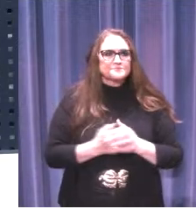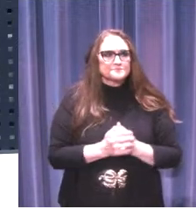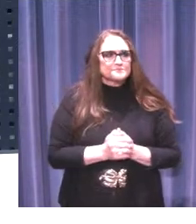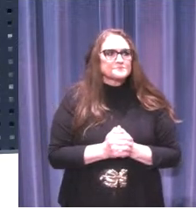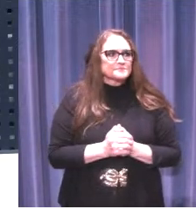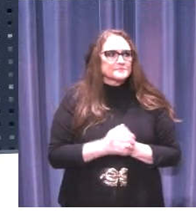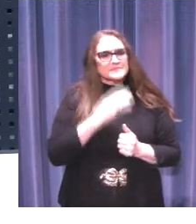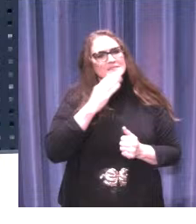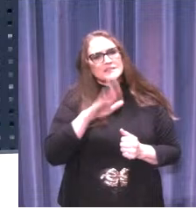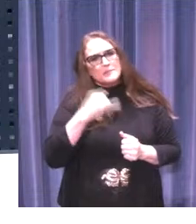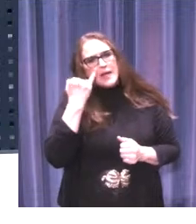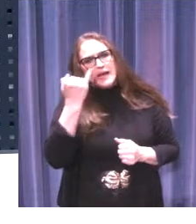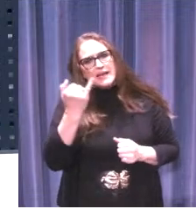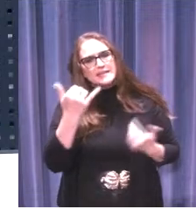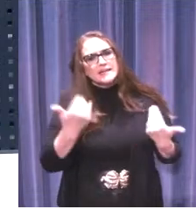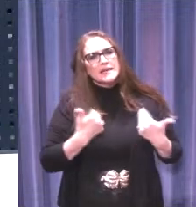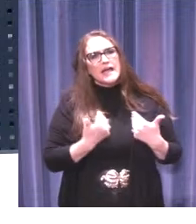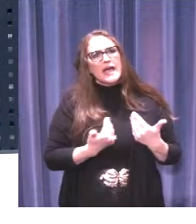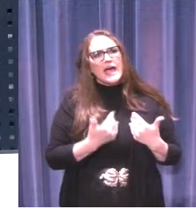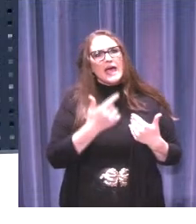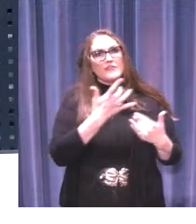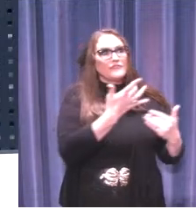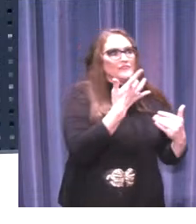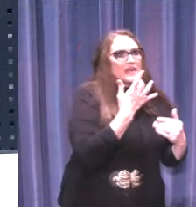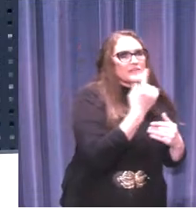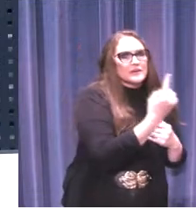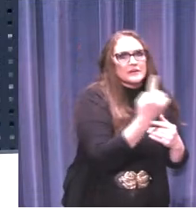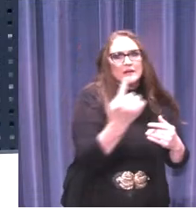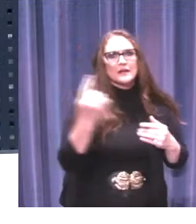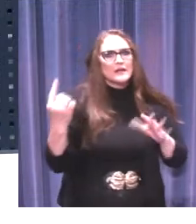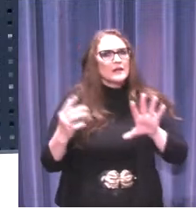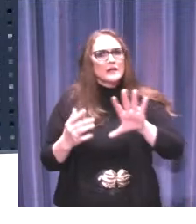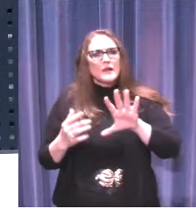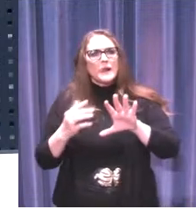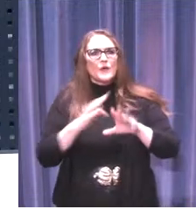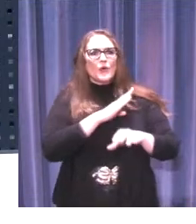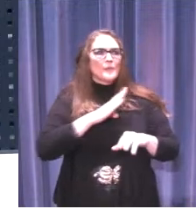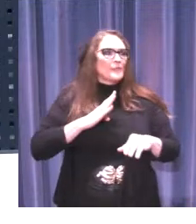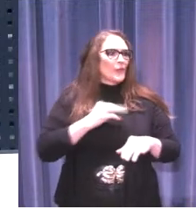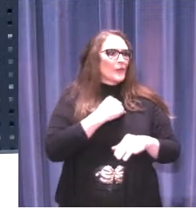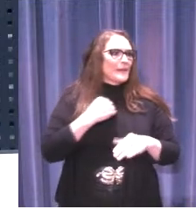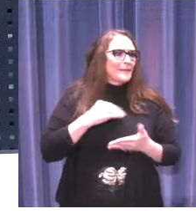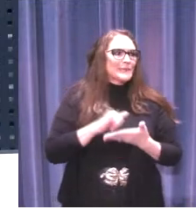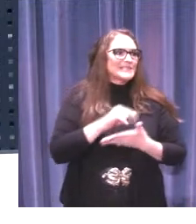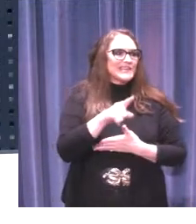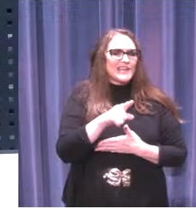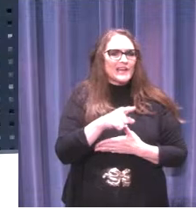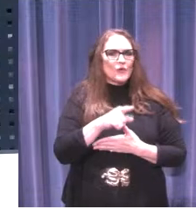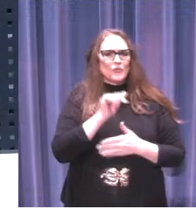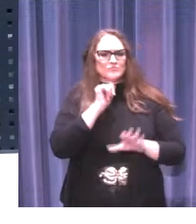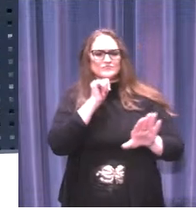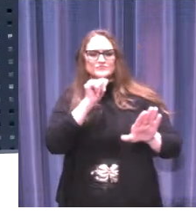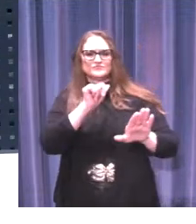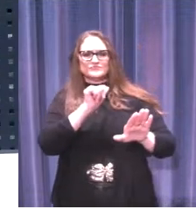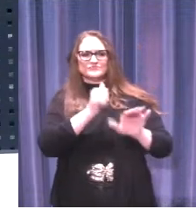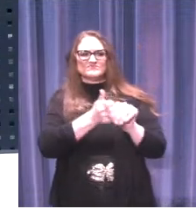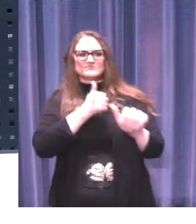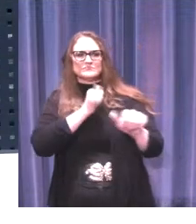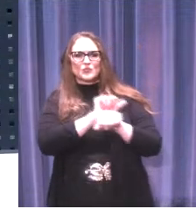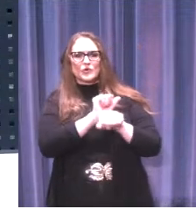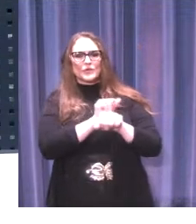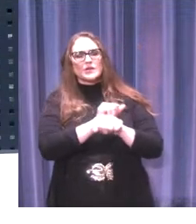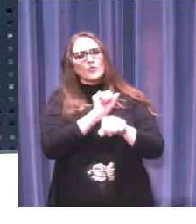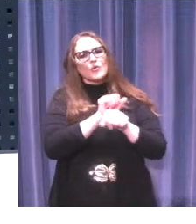It's a bad idea to have favorite board members or board members that you don't work with. You work with all the